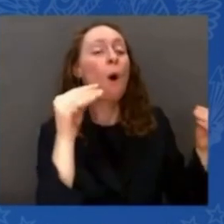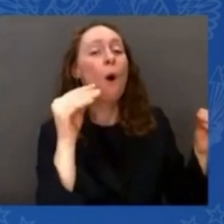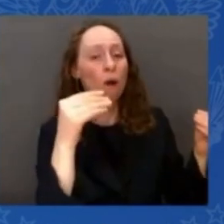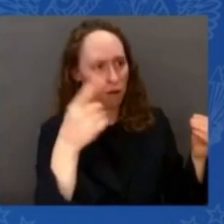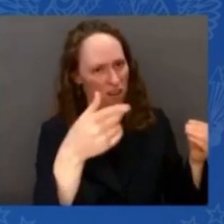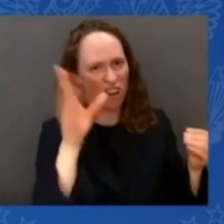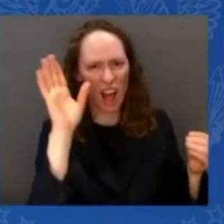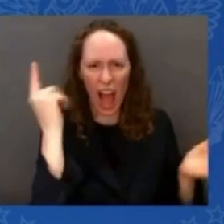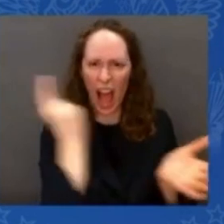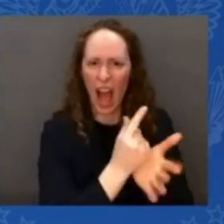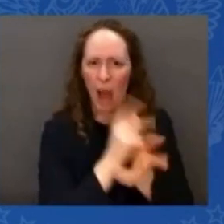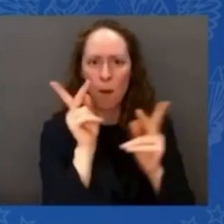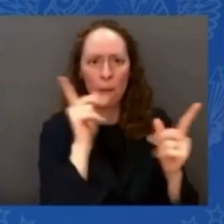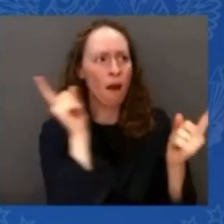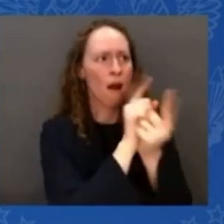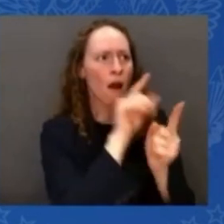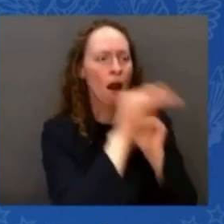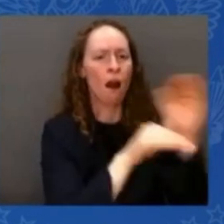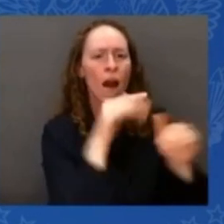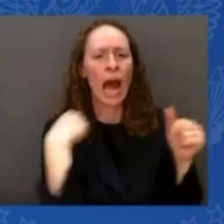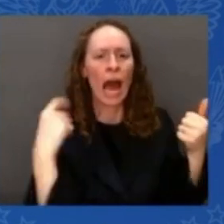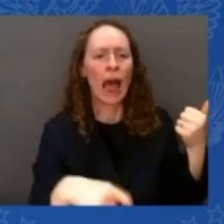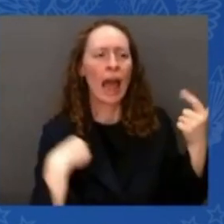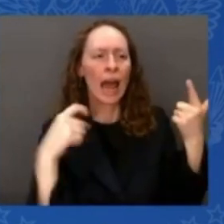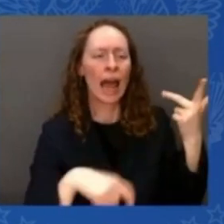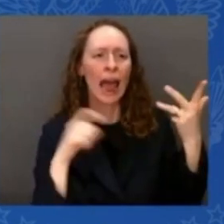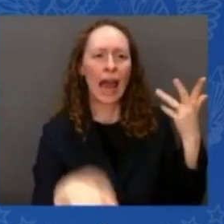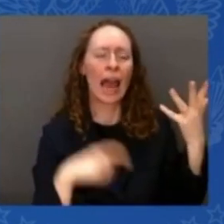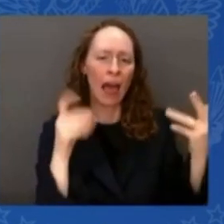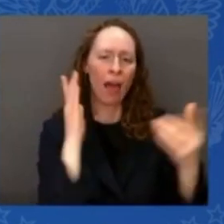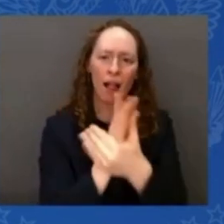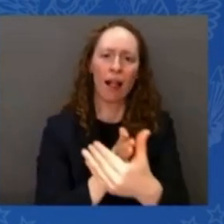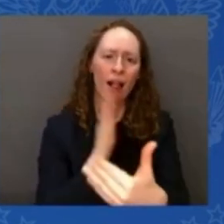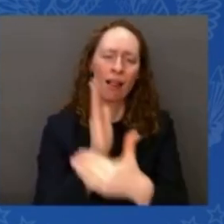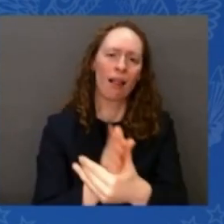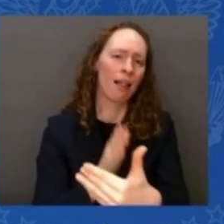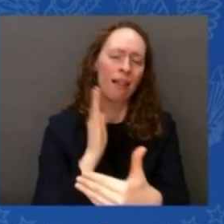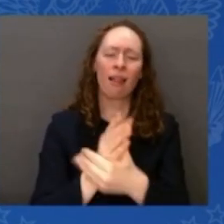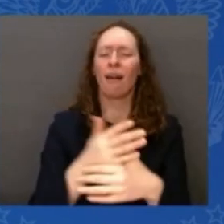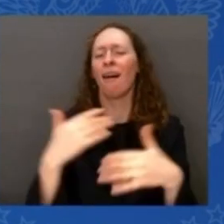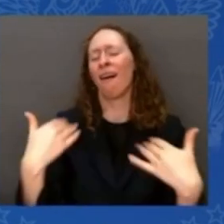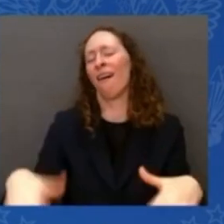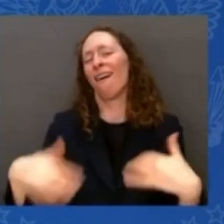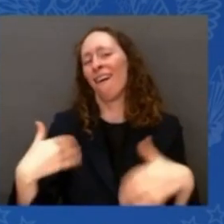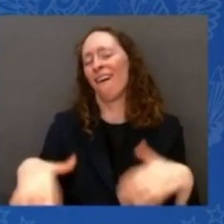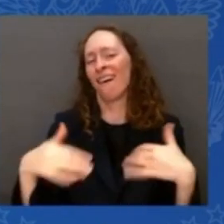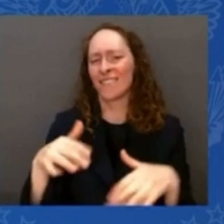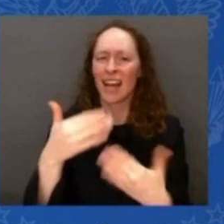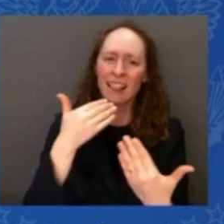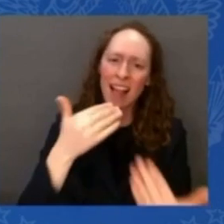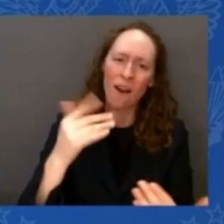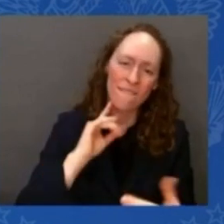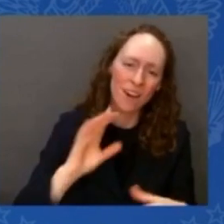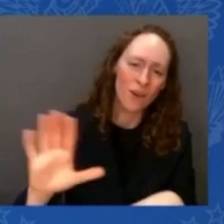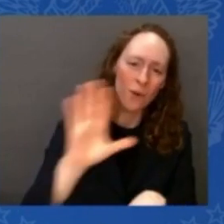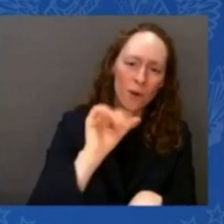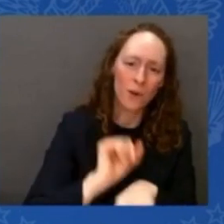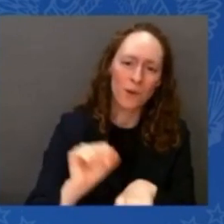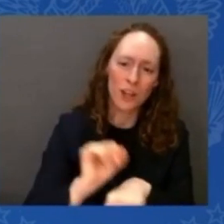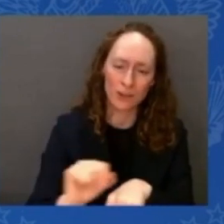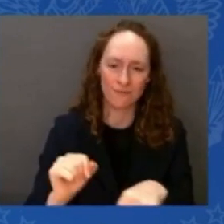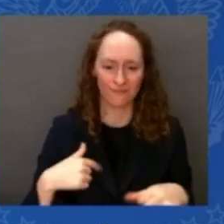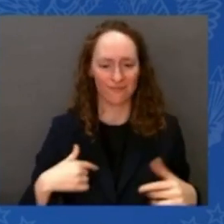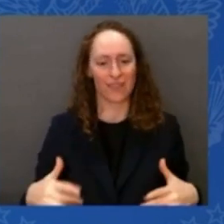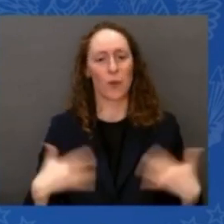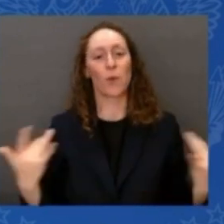I really genuinely mean it. And it's great to be back in Virginia Beach, home of so many brave women and men who served our armed forces